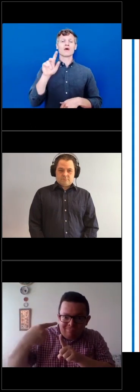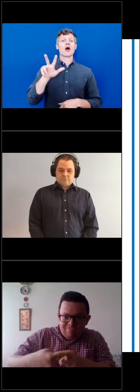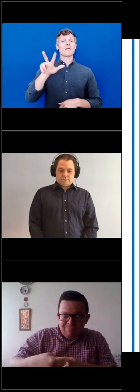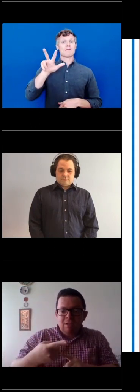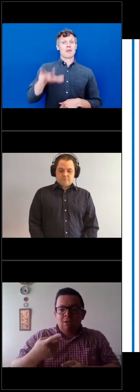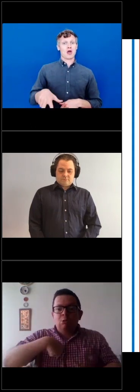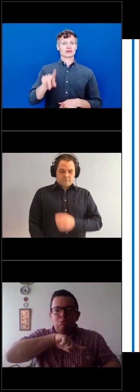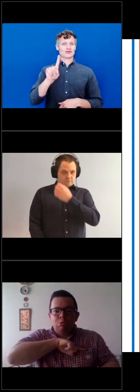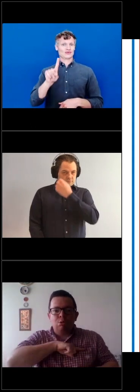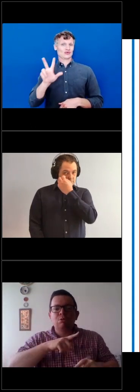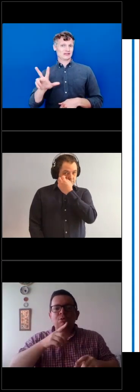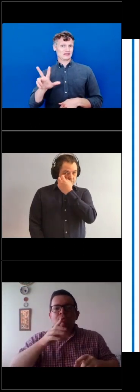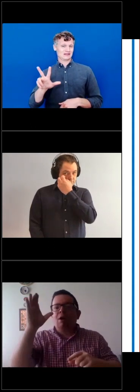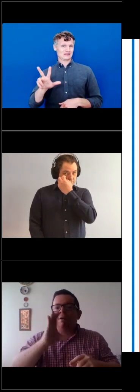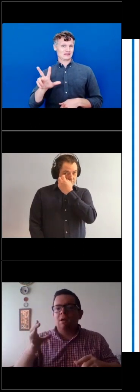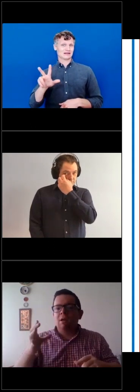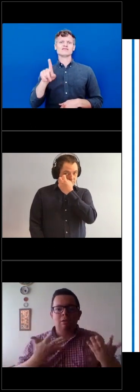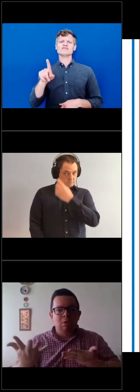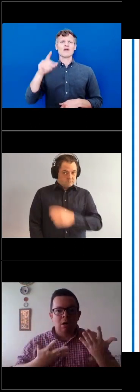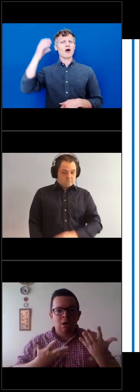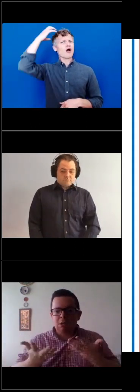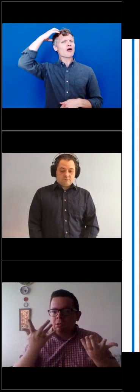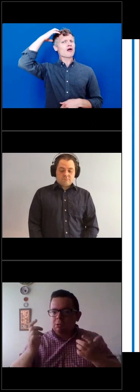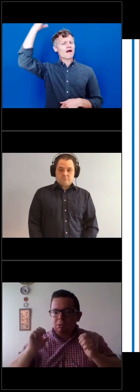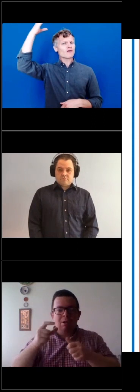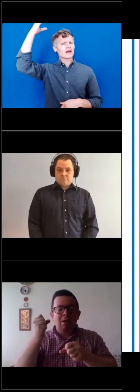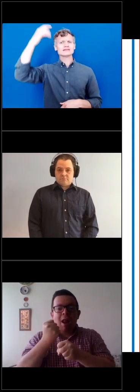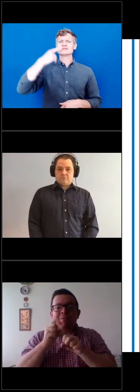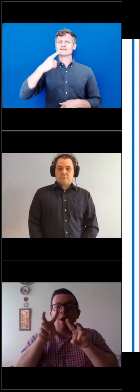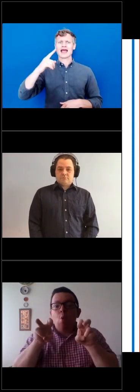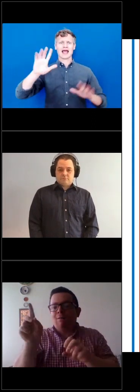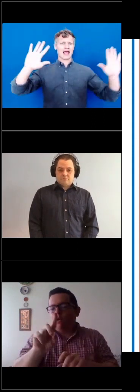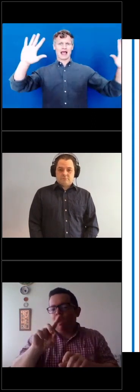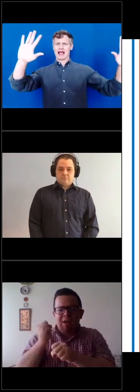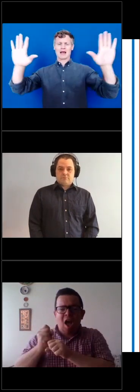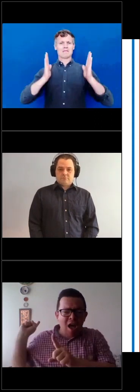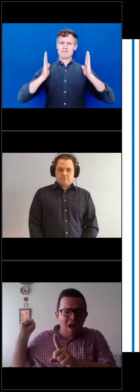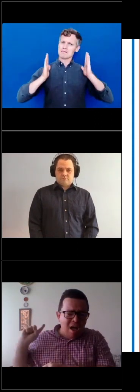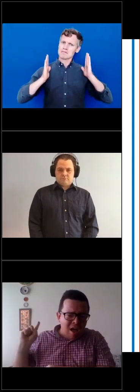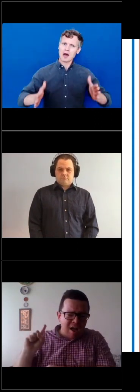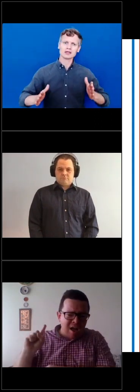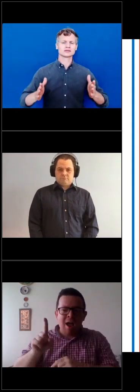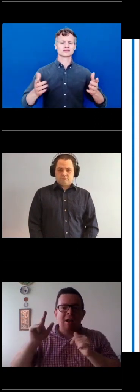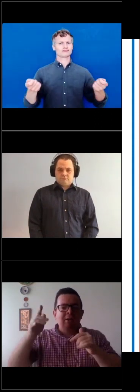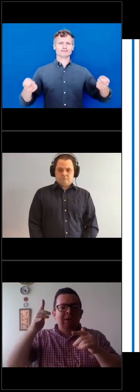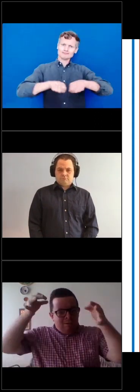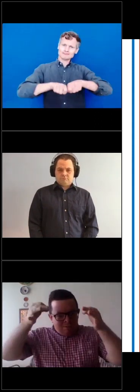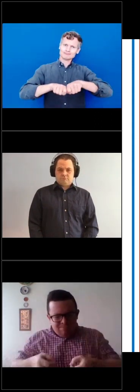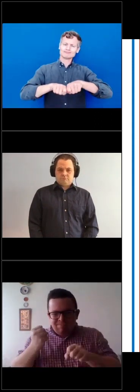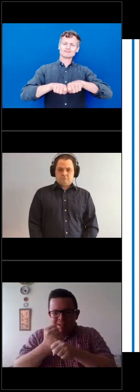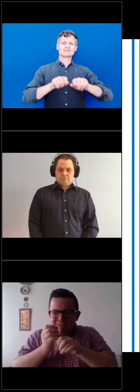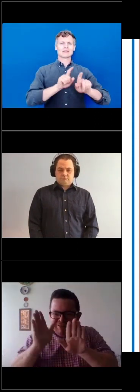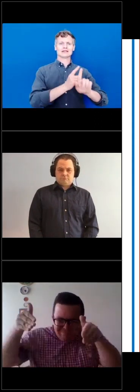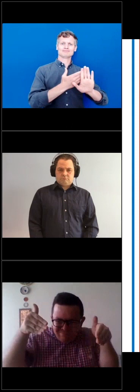measures of social distancing, the lockdown here in Venezuela. Consorven has started a work, not